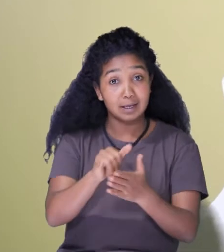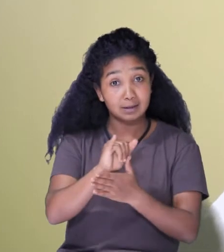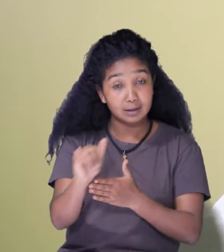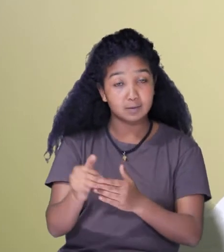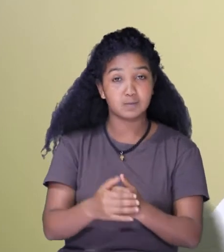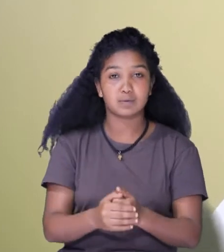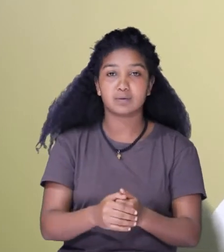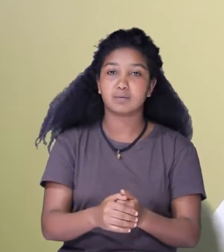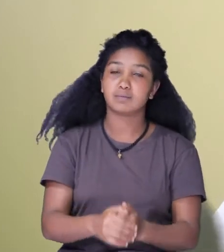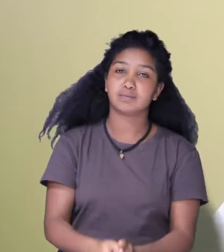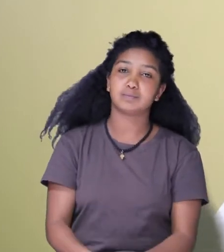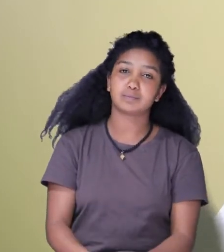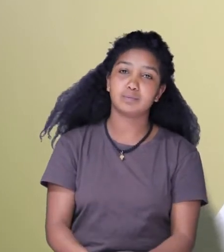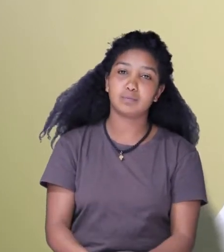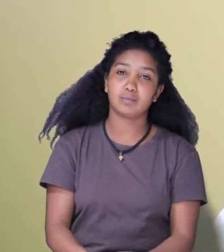is